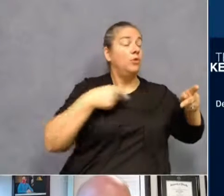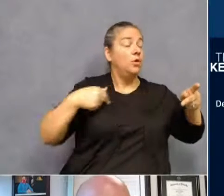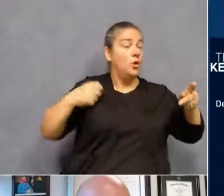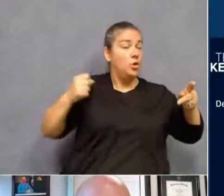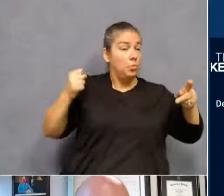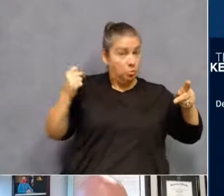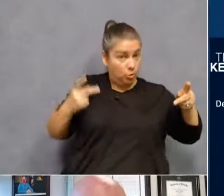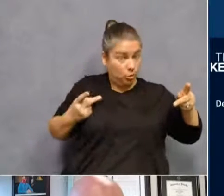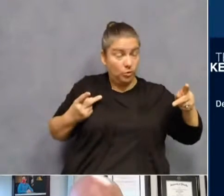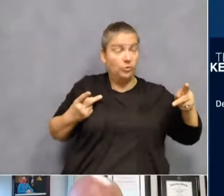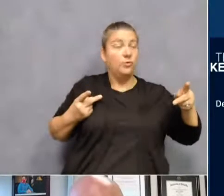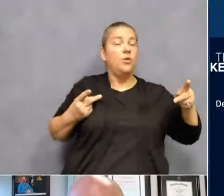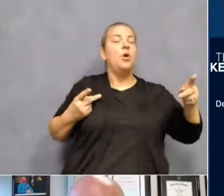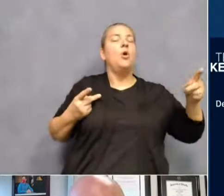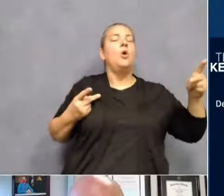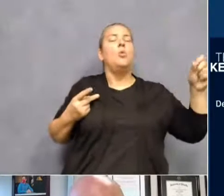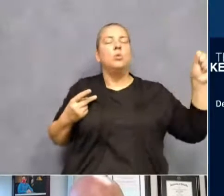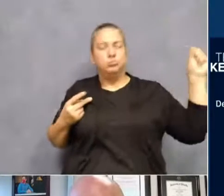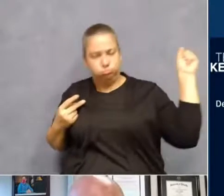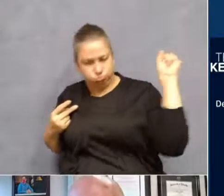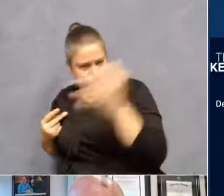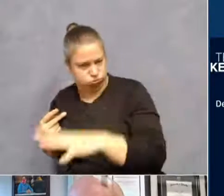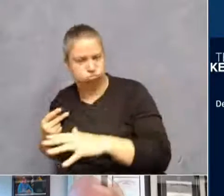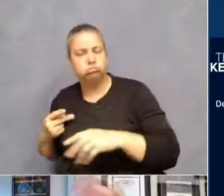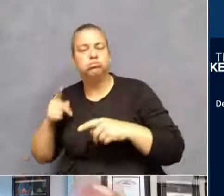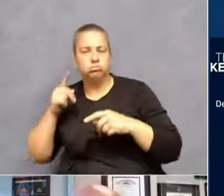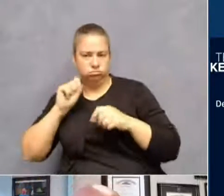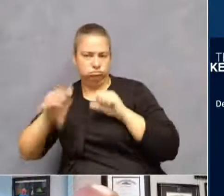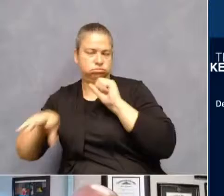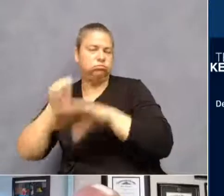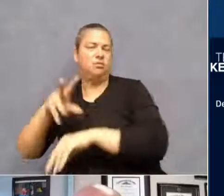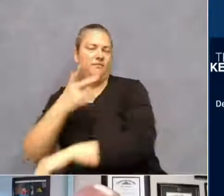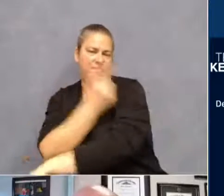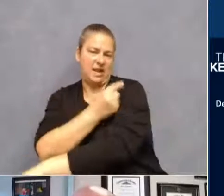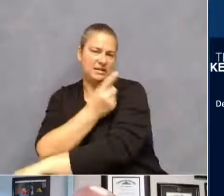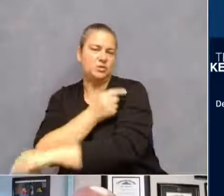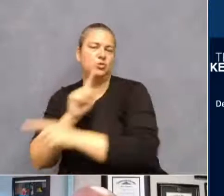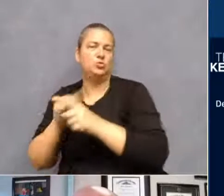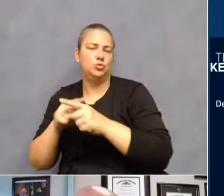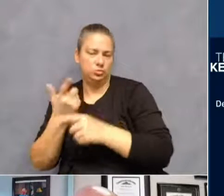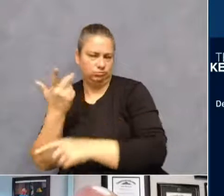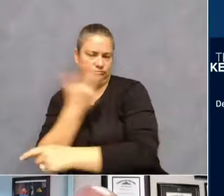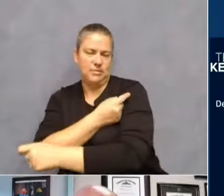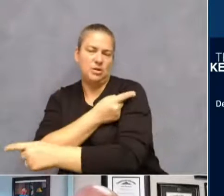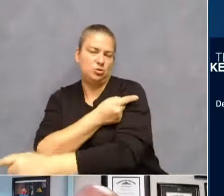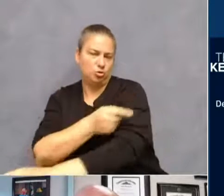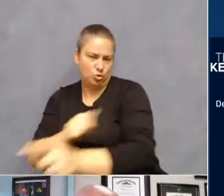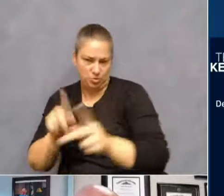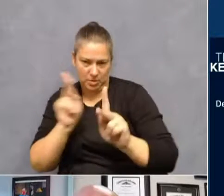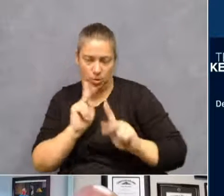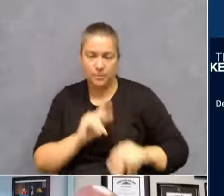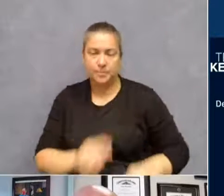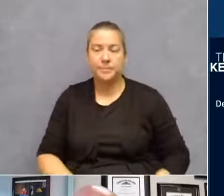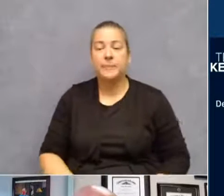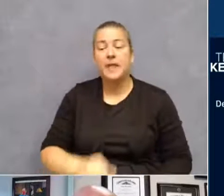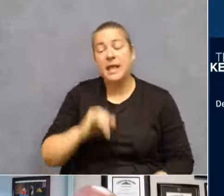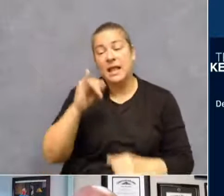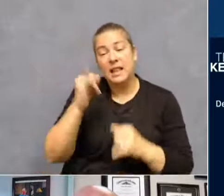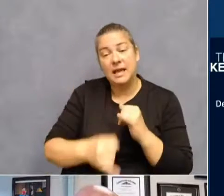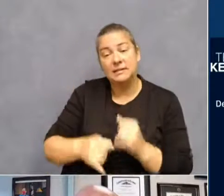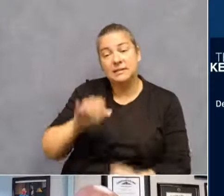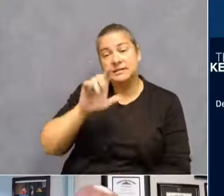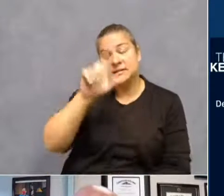getting shipments of these vaccines to administer to folks. And then the last stripe on here is phase 4, which is the big purple